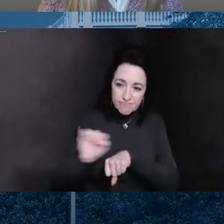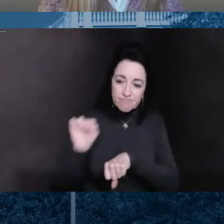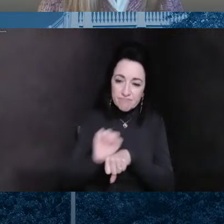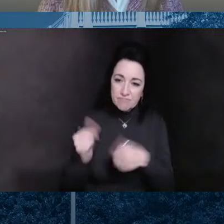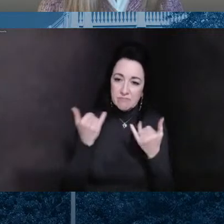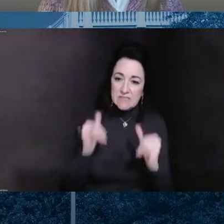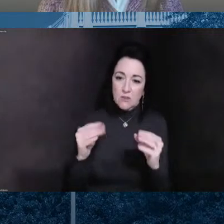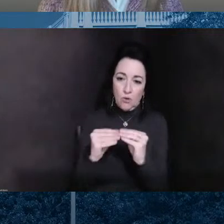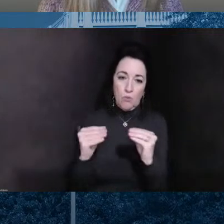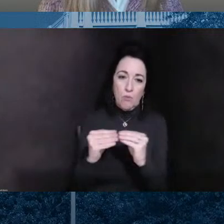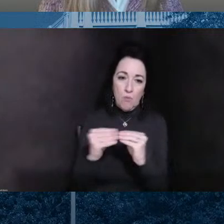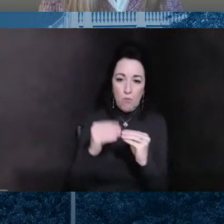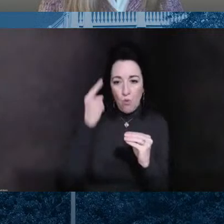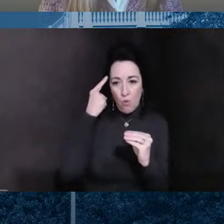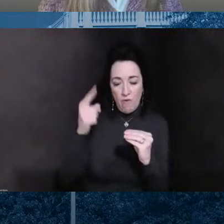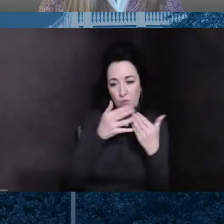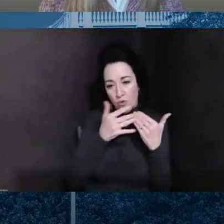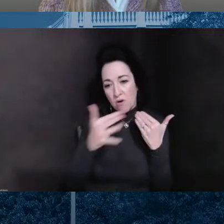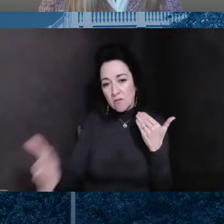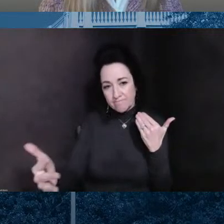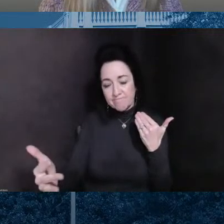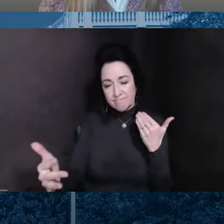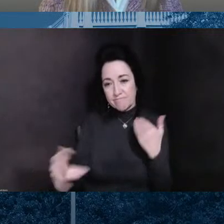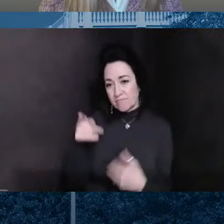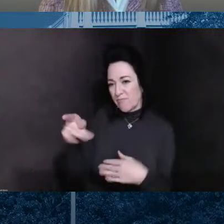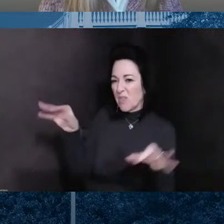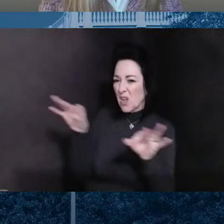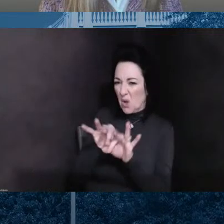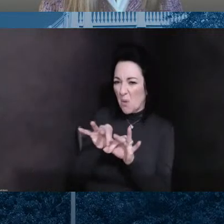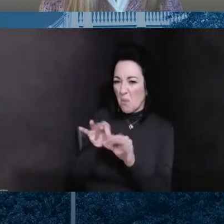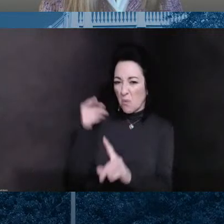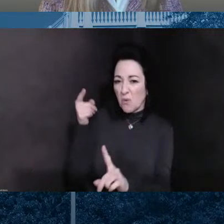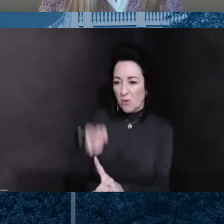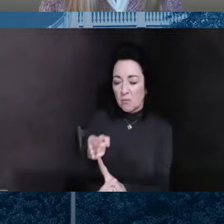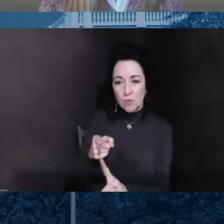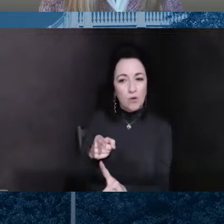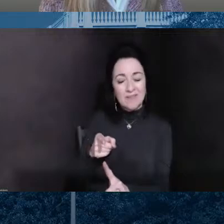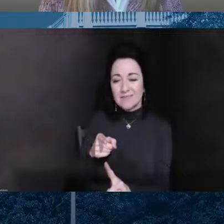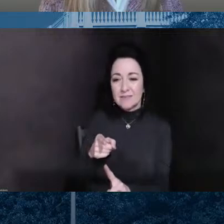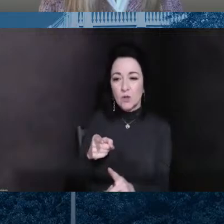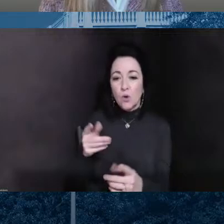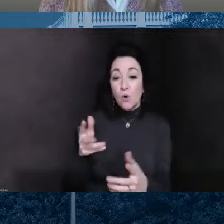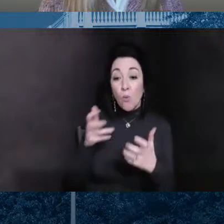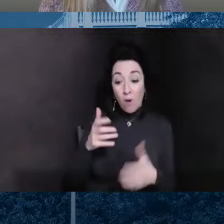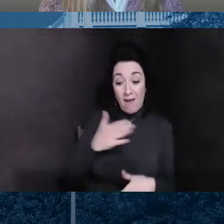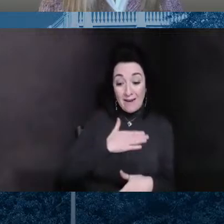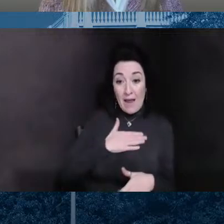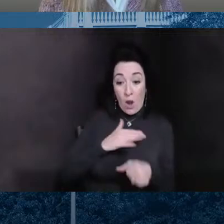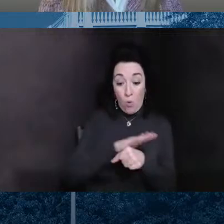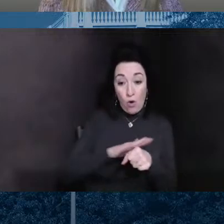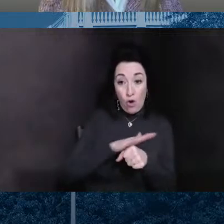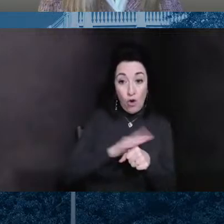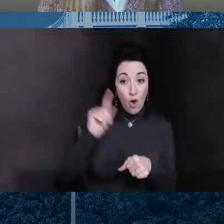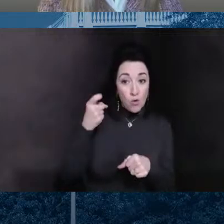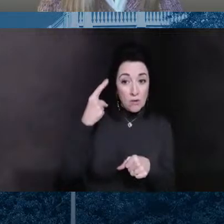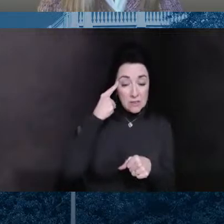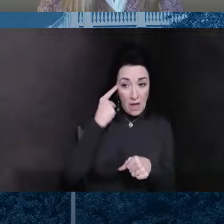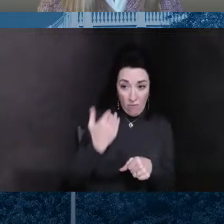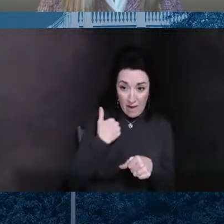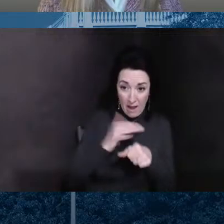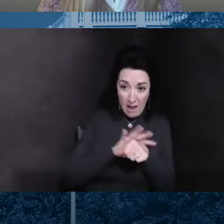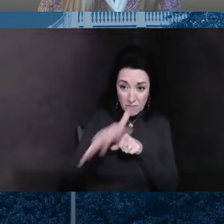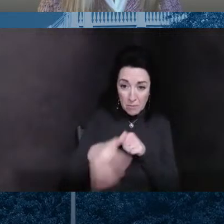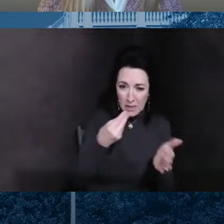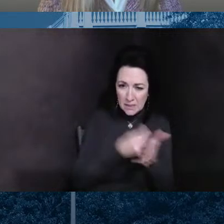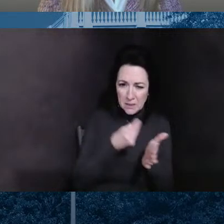governments. And that's an important point, AJ, lessen the burden on our local governments, because otherwise, without this assistance, that would